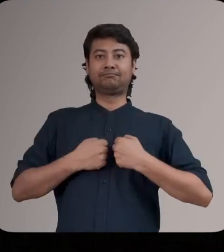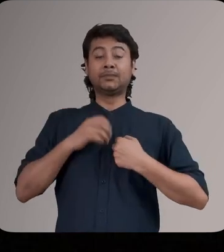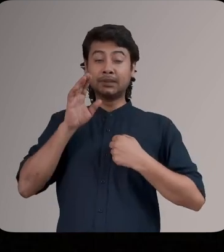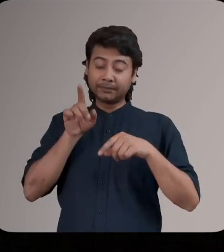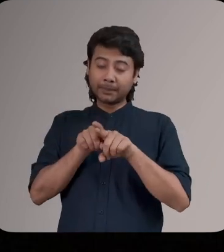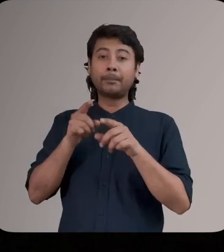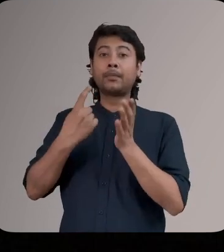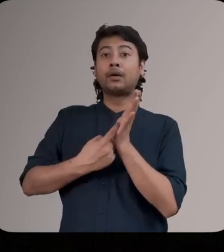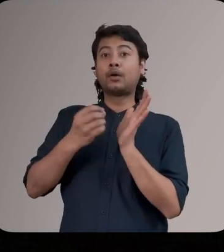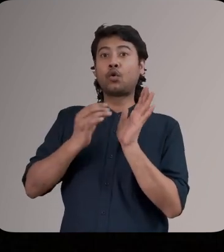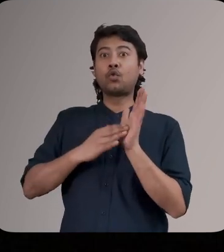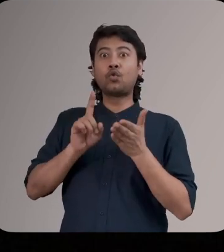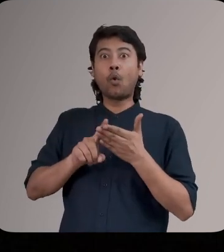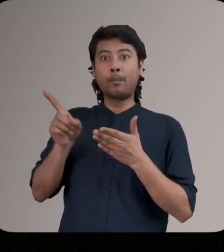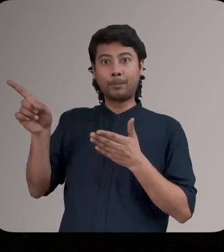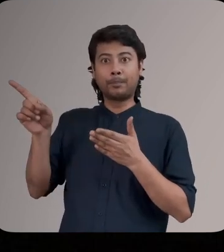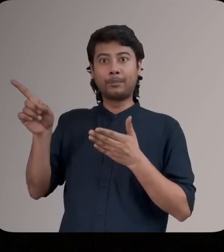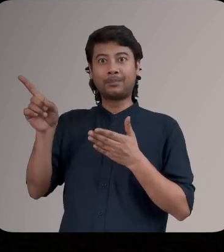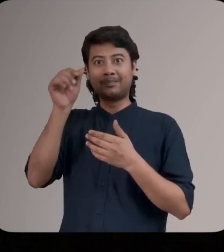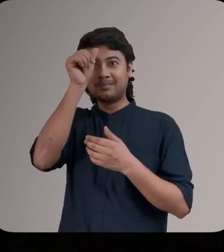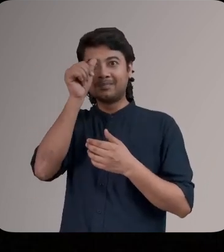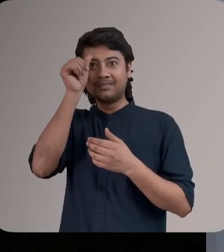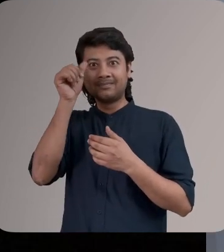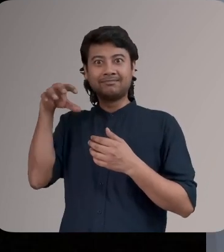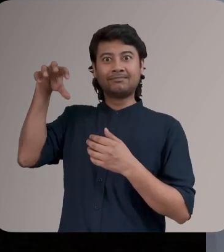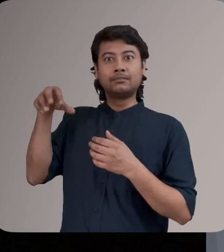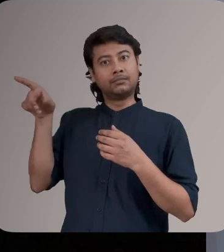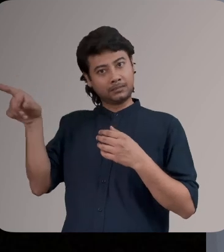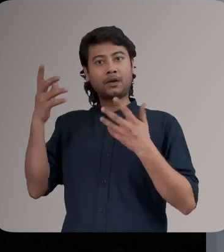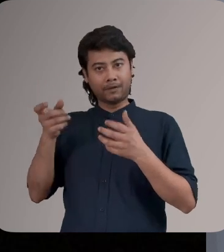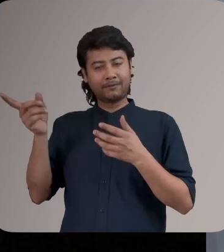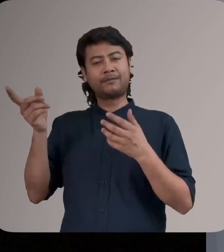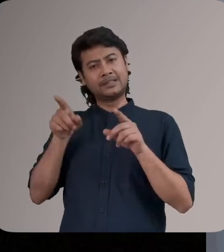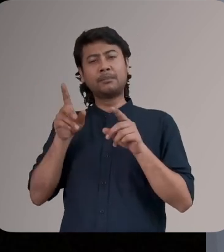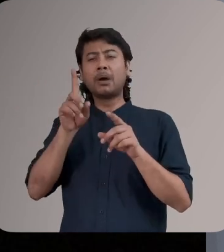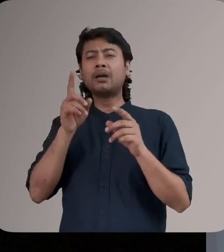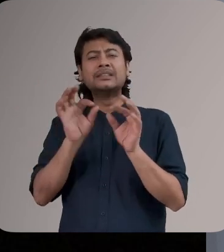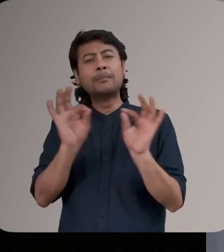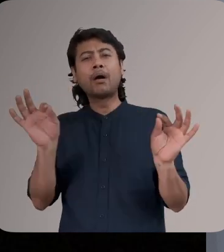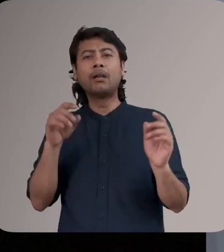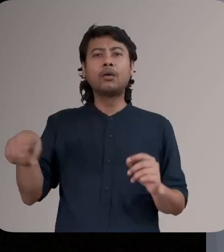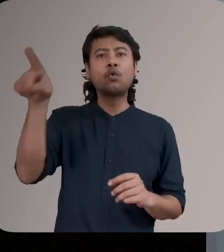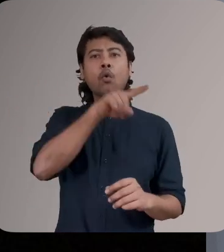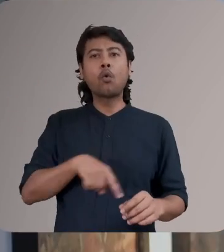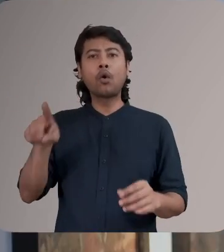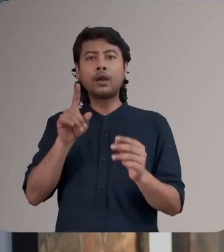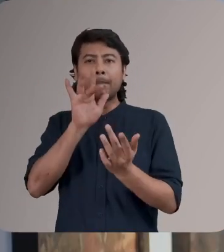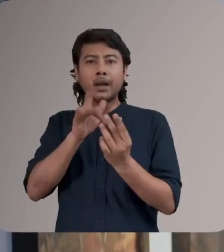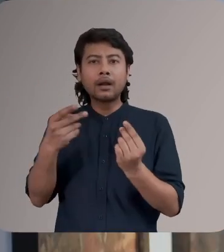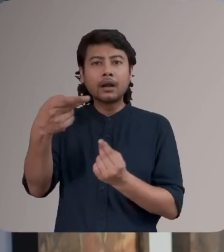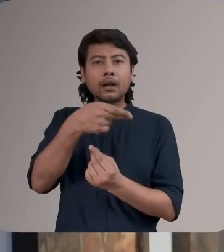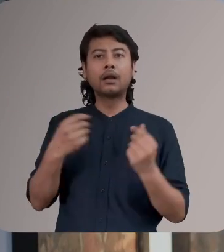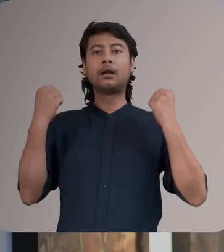Roman pelluna or cloak. At the beginning of the Middle Ages, the chasuble was still cut in a circle with an opening in the middle for the head. It